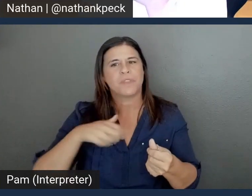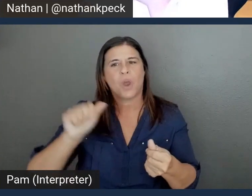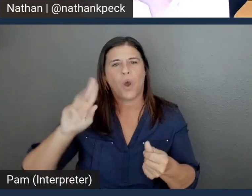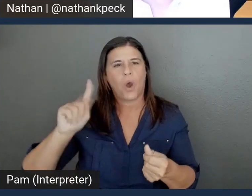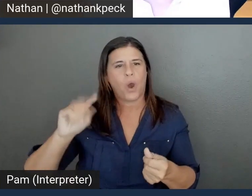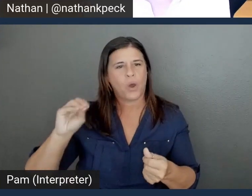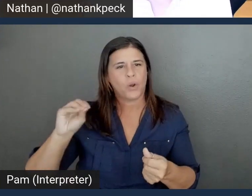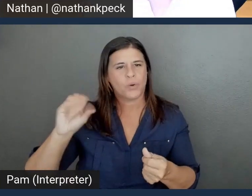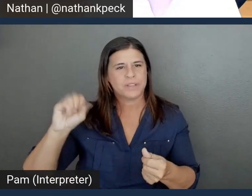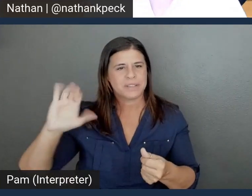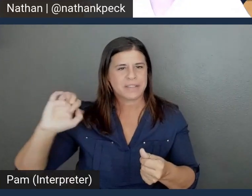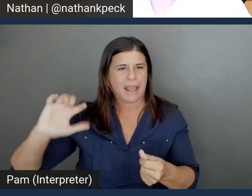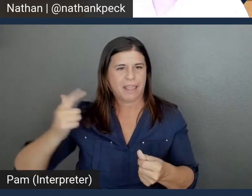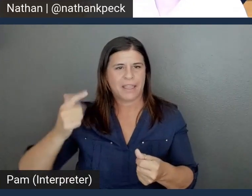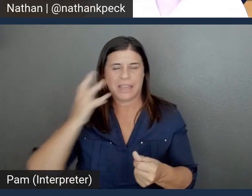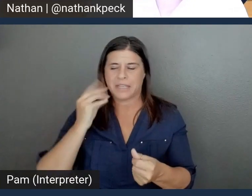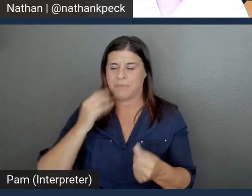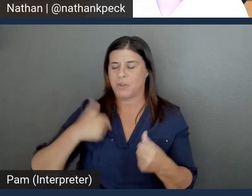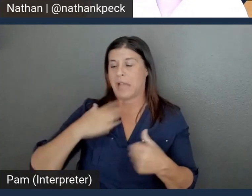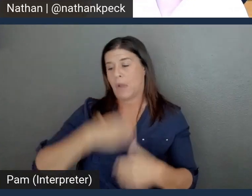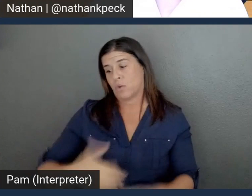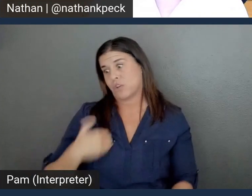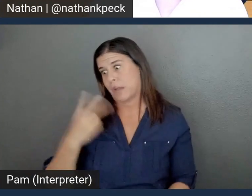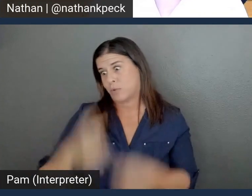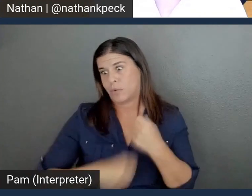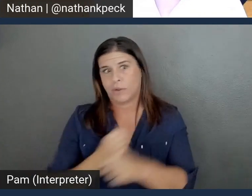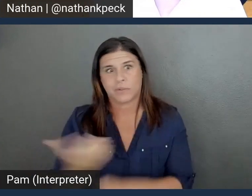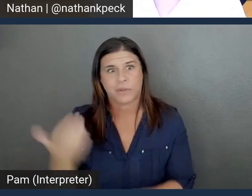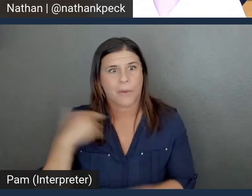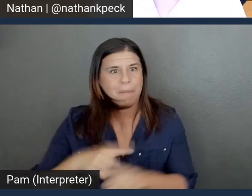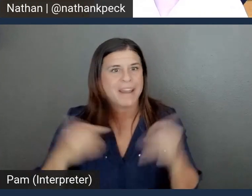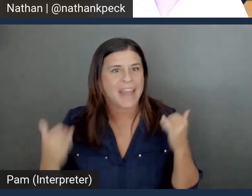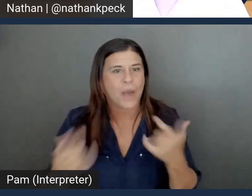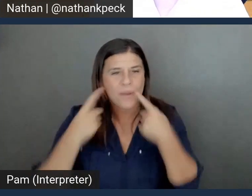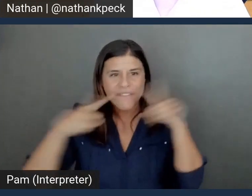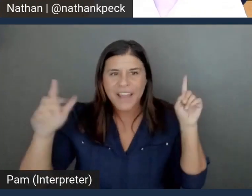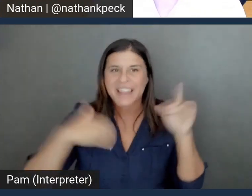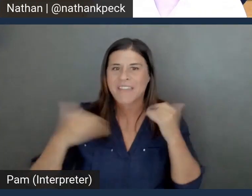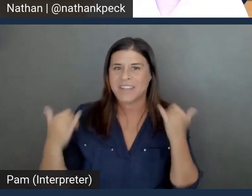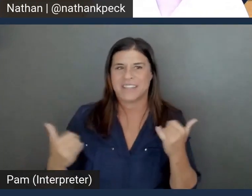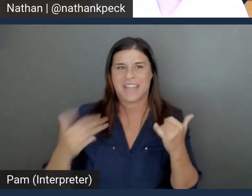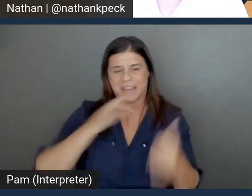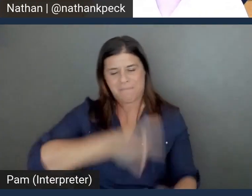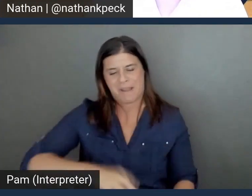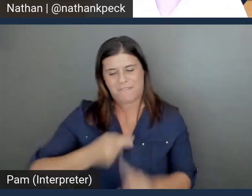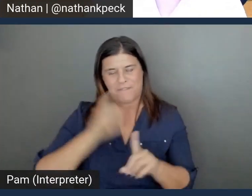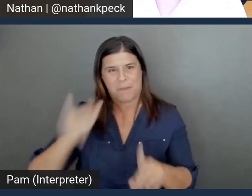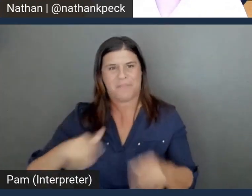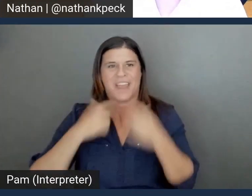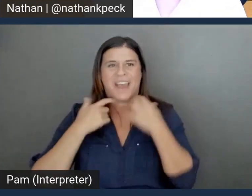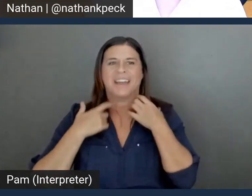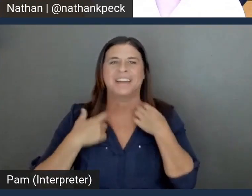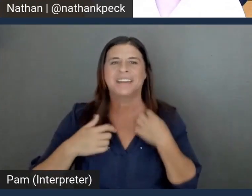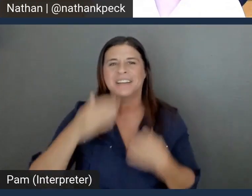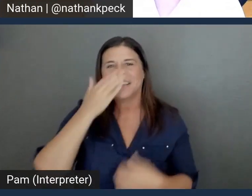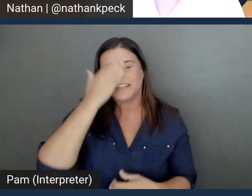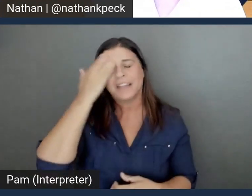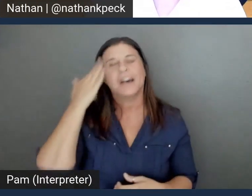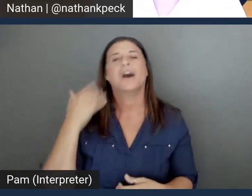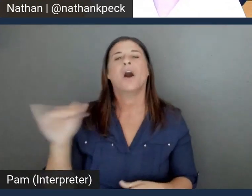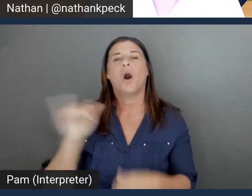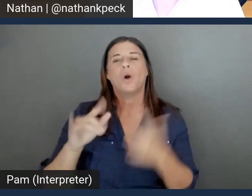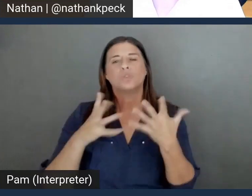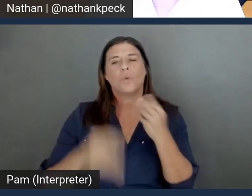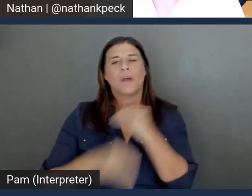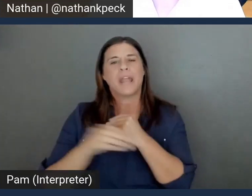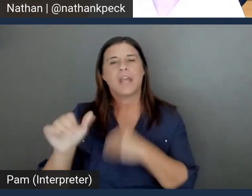experience that I wish I would have had 10 years ago. But now we finally have it today to benefit from. And probably as well to add, the